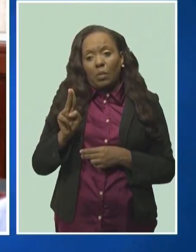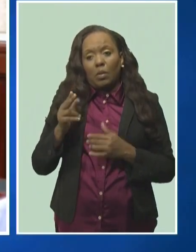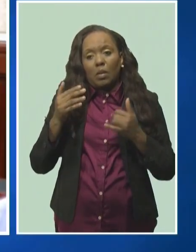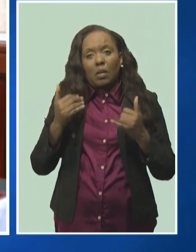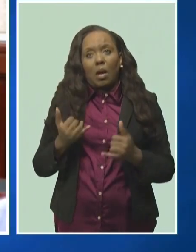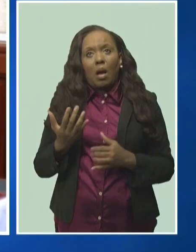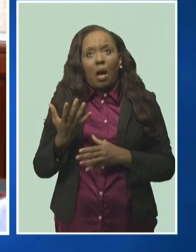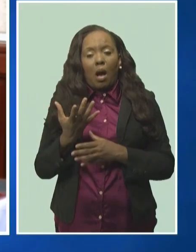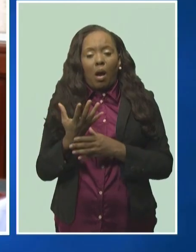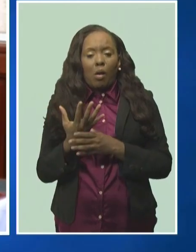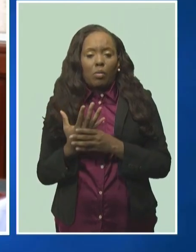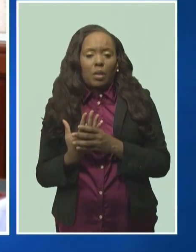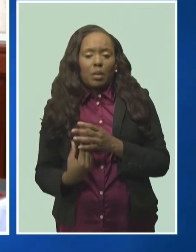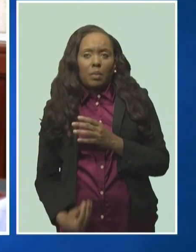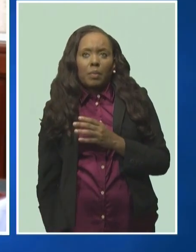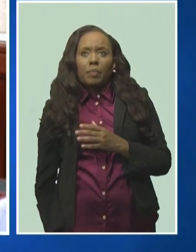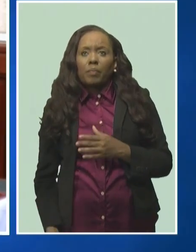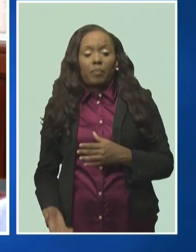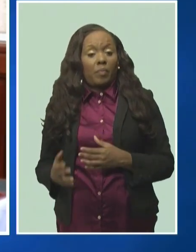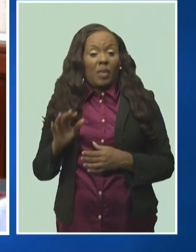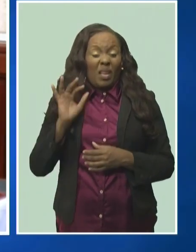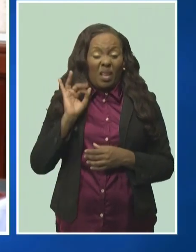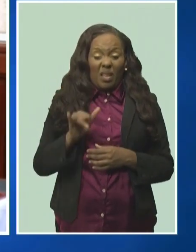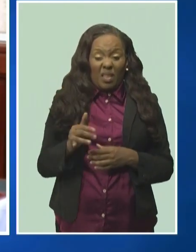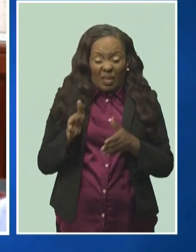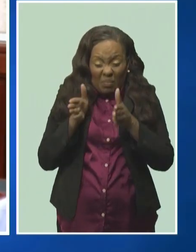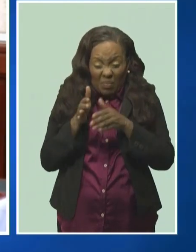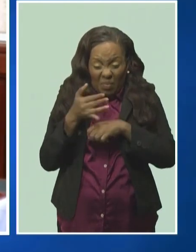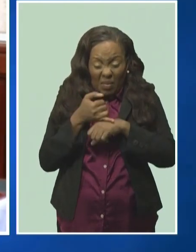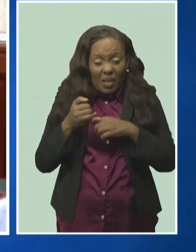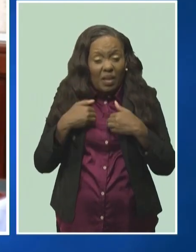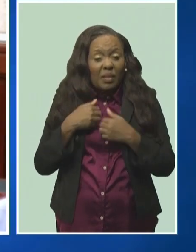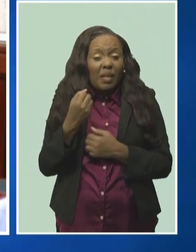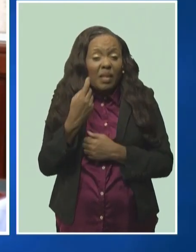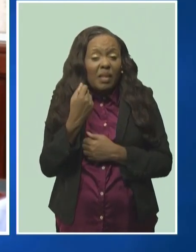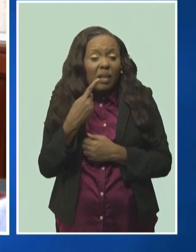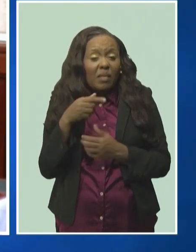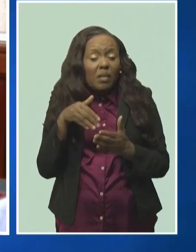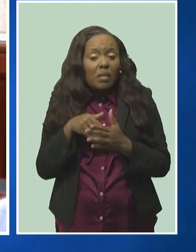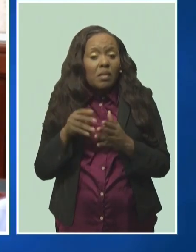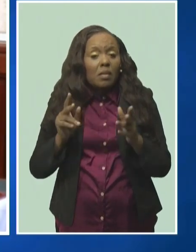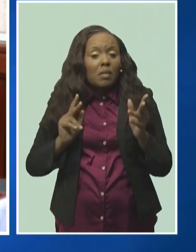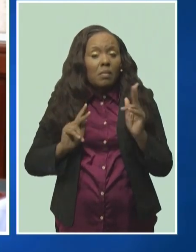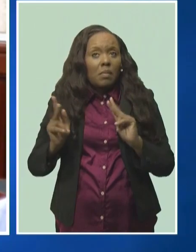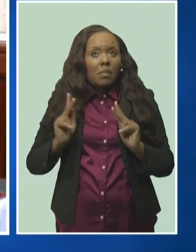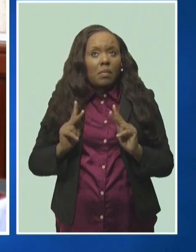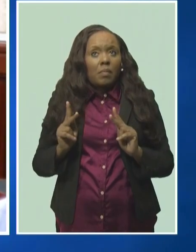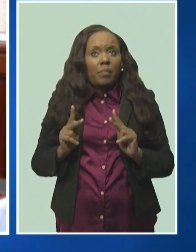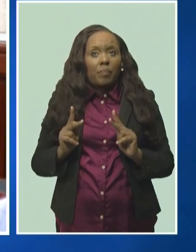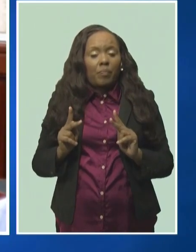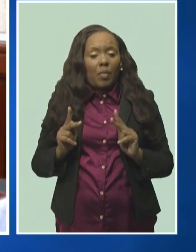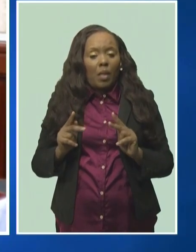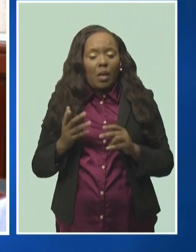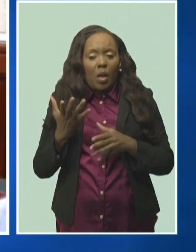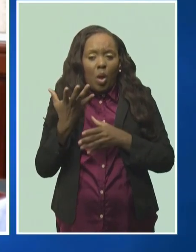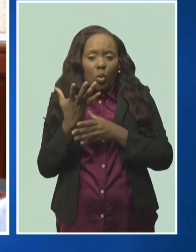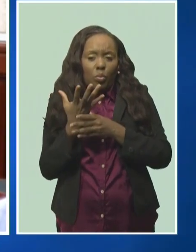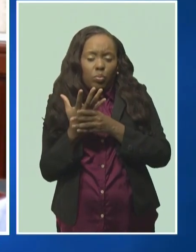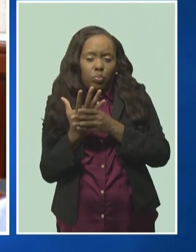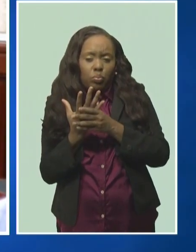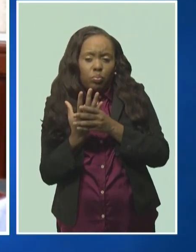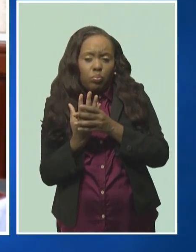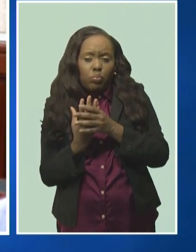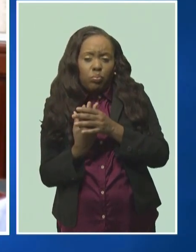has 11,000 inhabitants, small island. Mr. Speaker, sir, it is sinking, disappearing under the